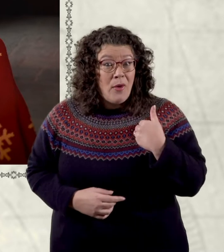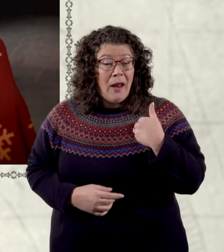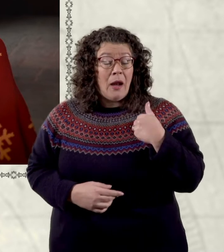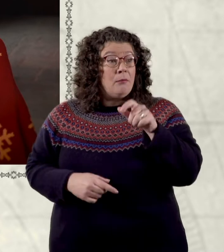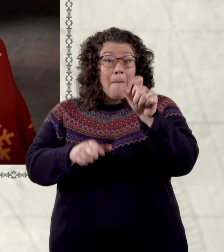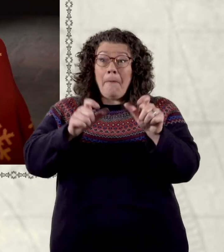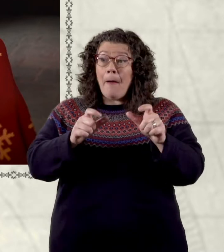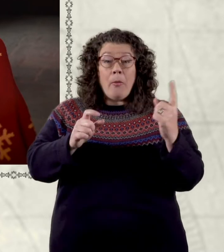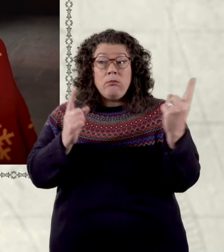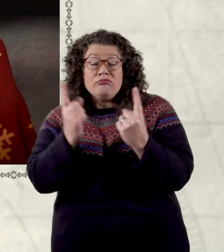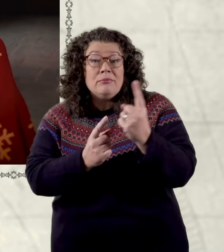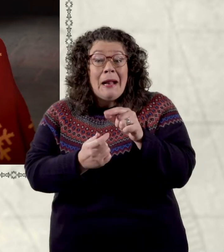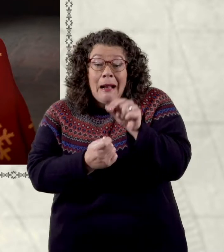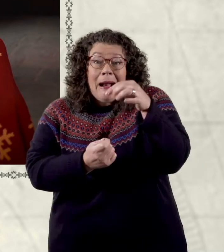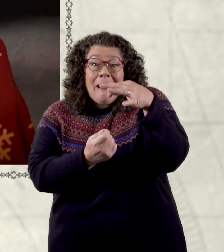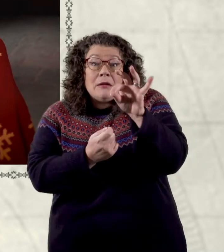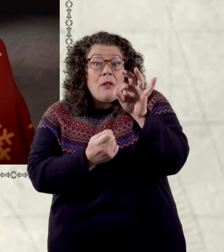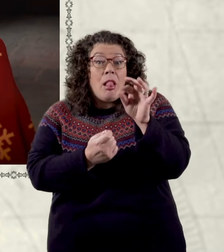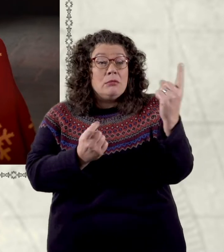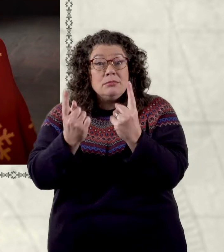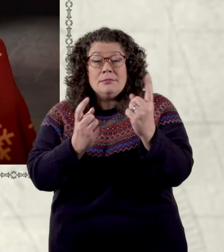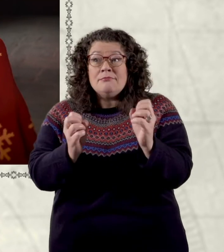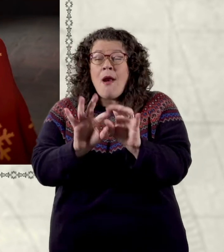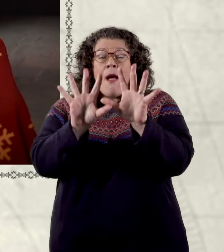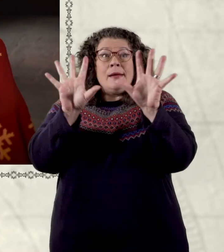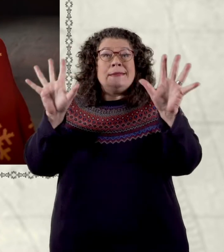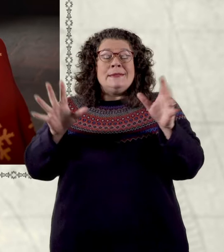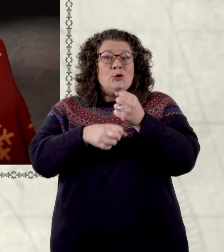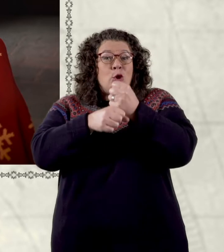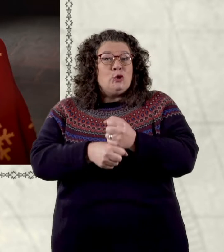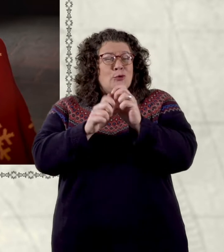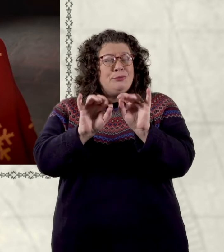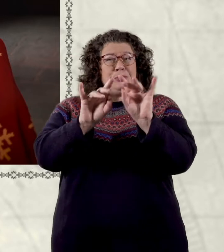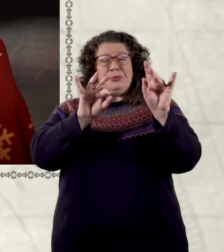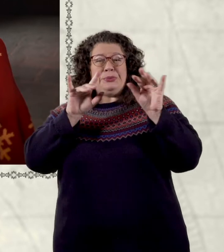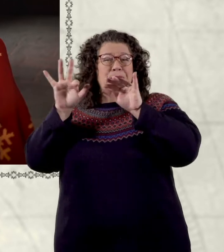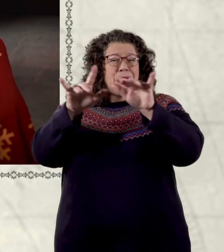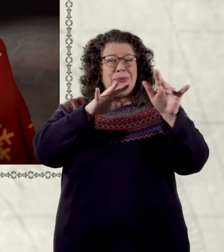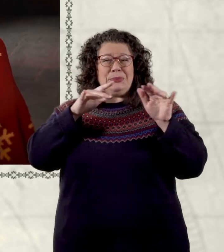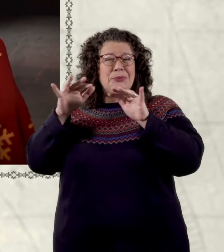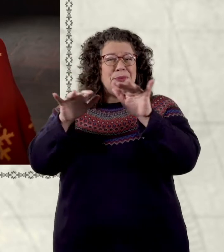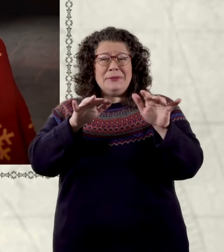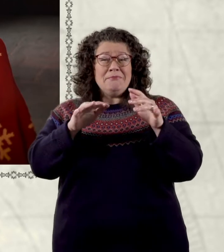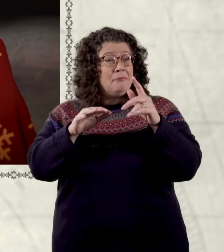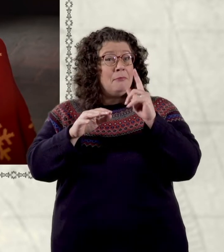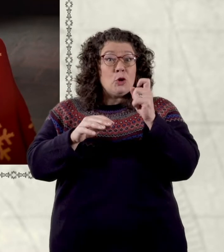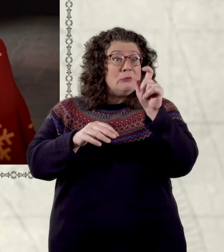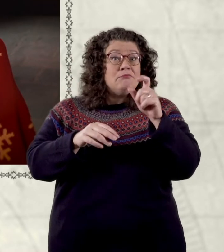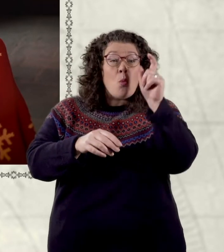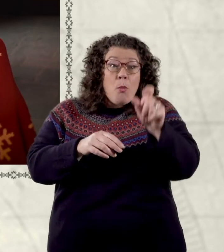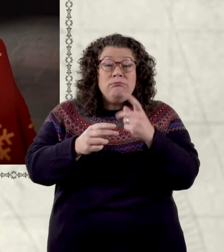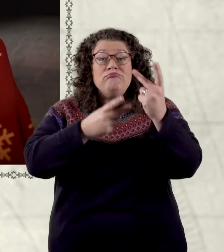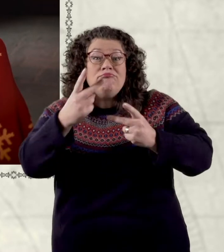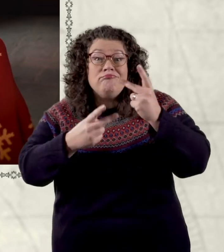light the church. Anyone could take part. You could sing a solo, a duet, or 3 or 4 part harmony, and there was